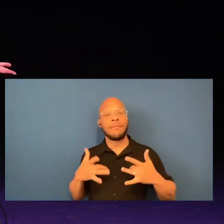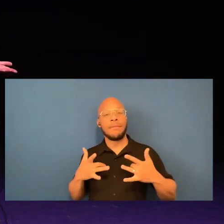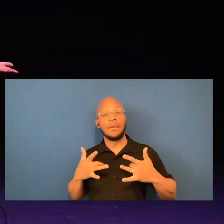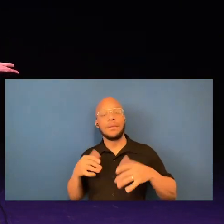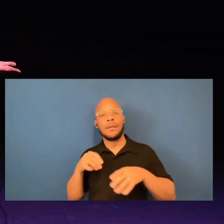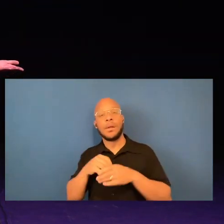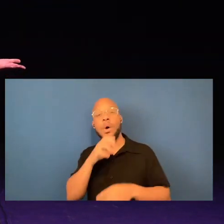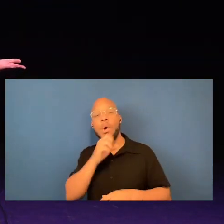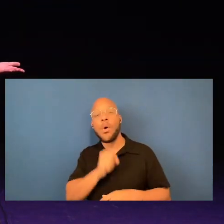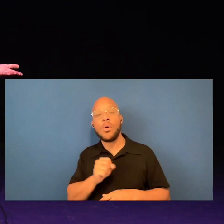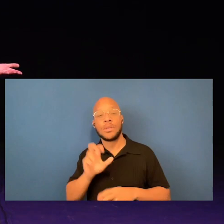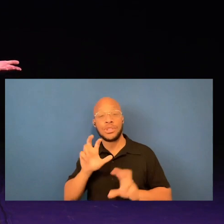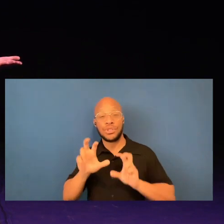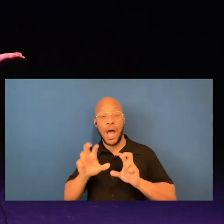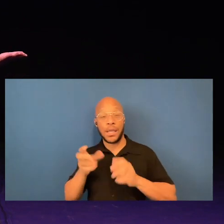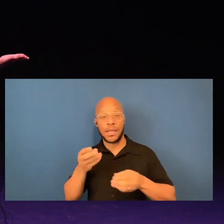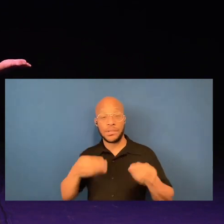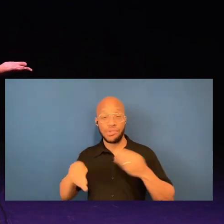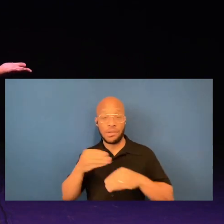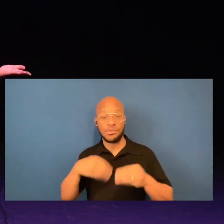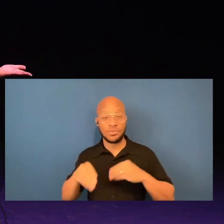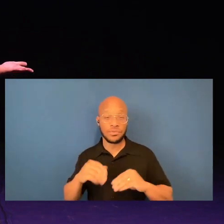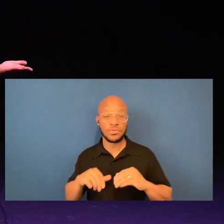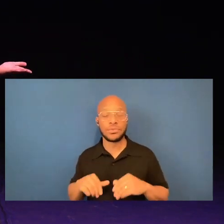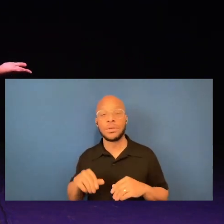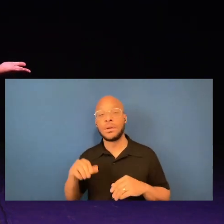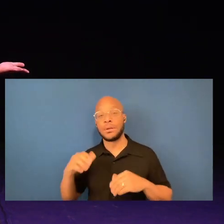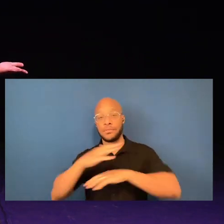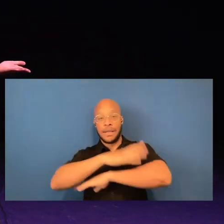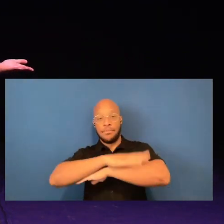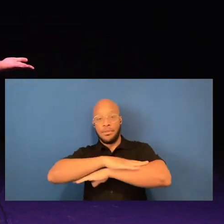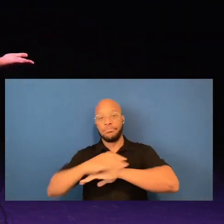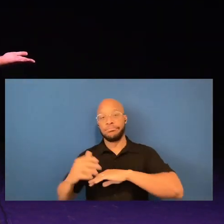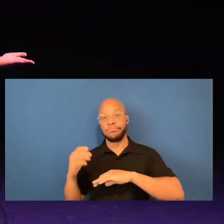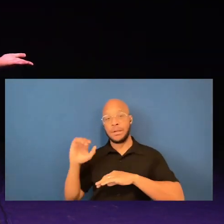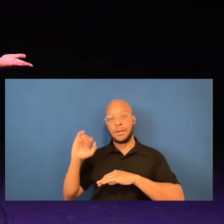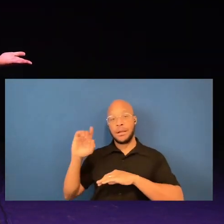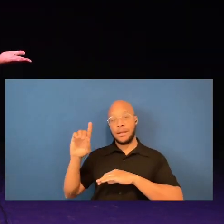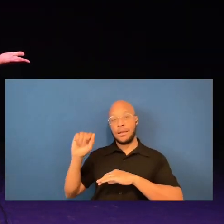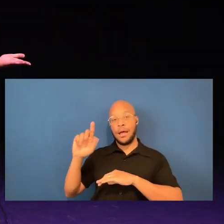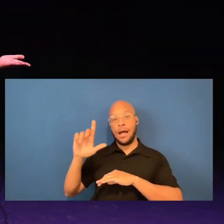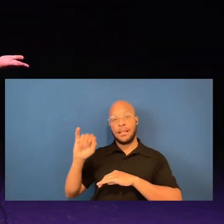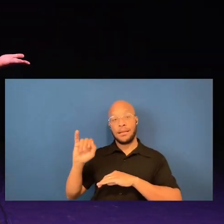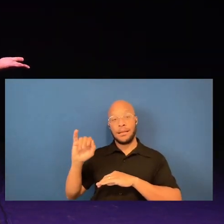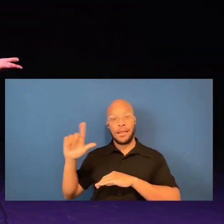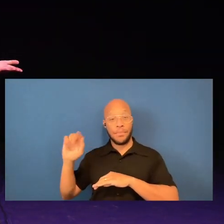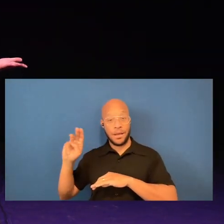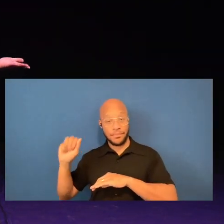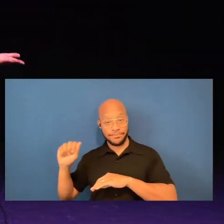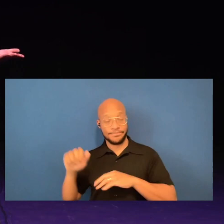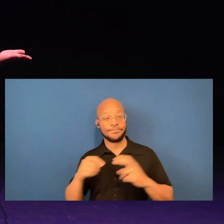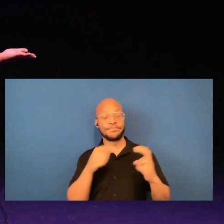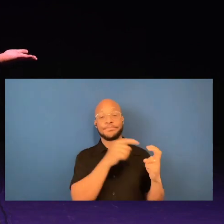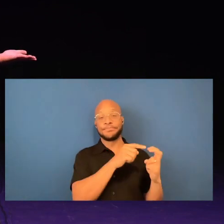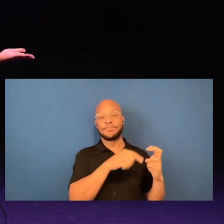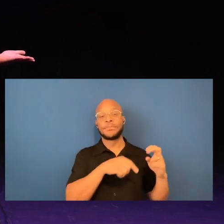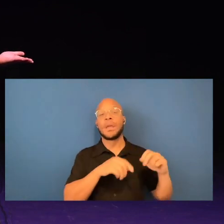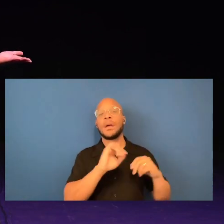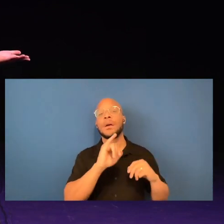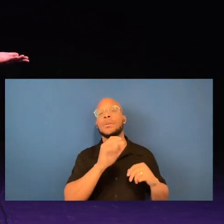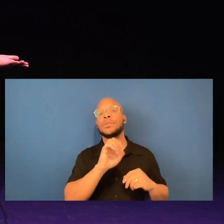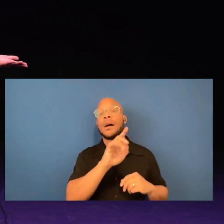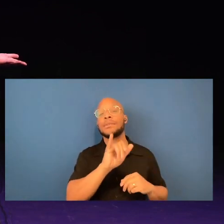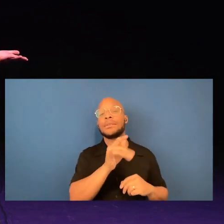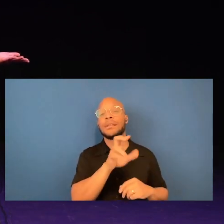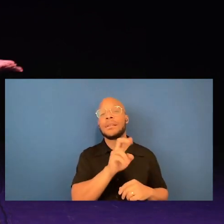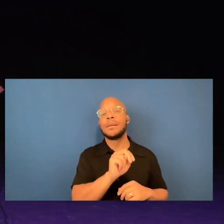on this table and Jocelyn Wildenstein on that table. She's an oligarch who got a lot of plastic surgery and